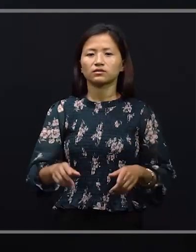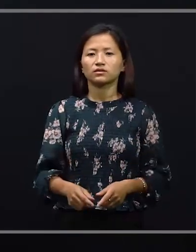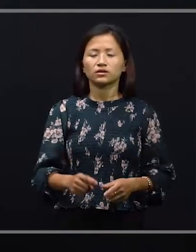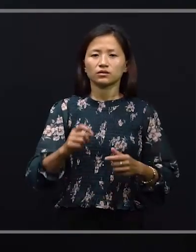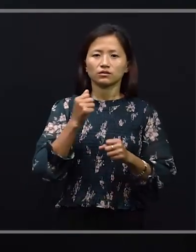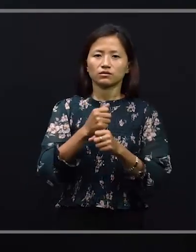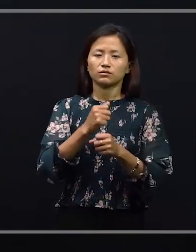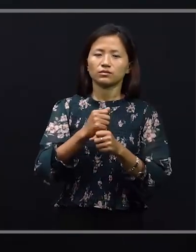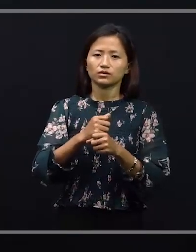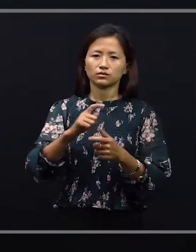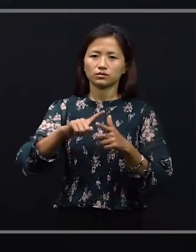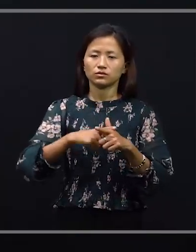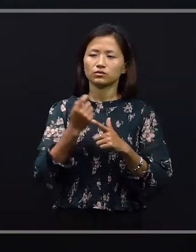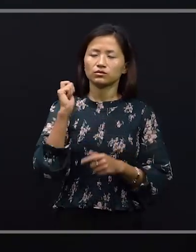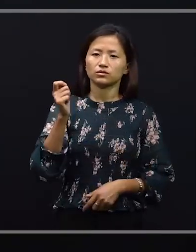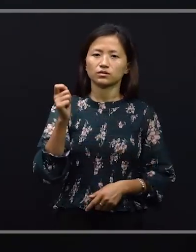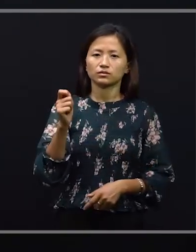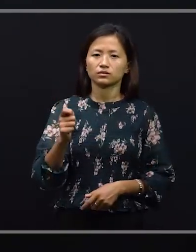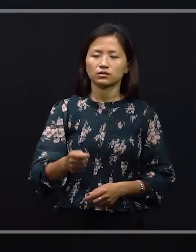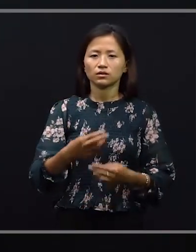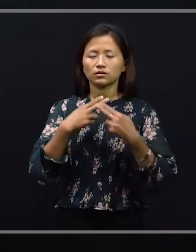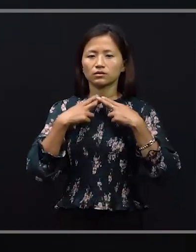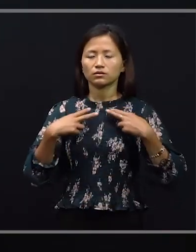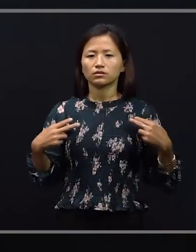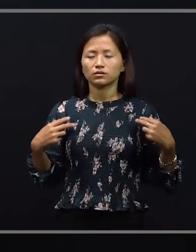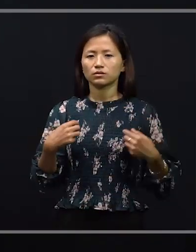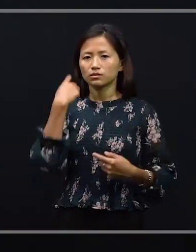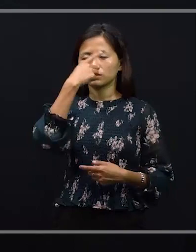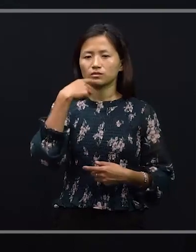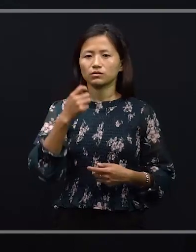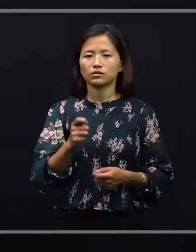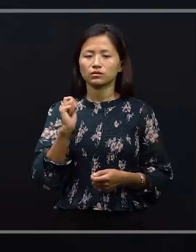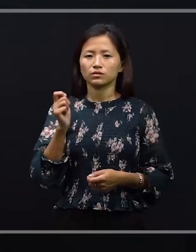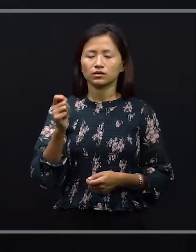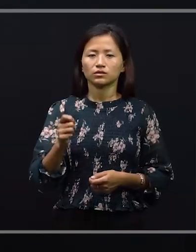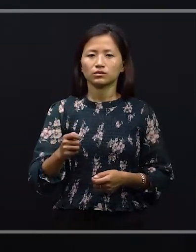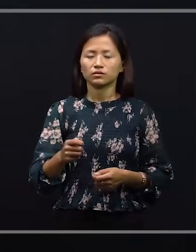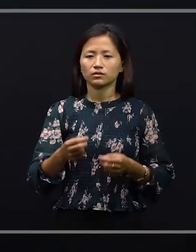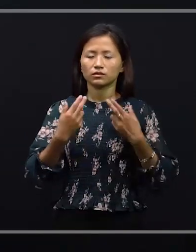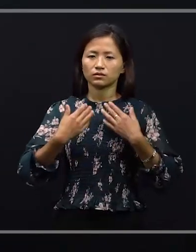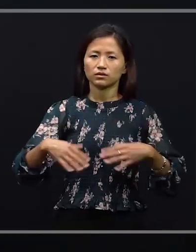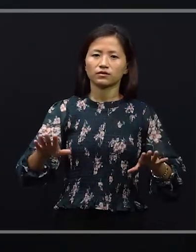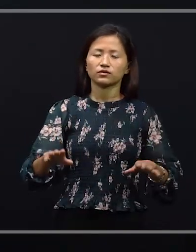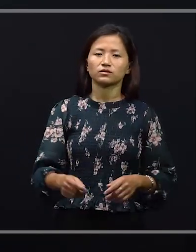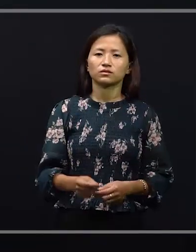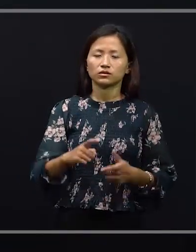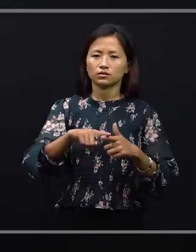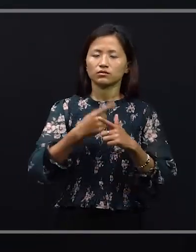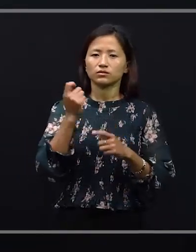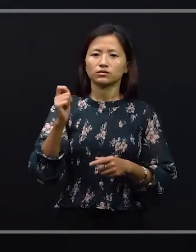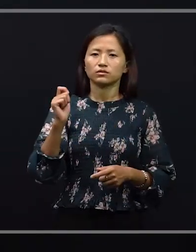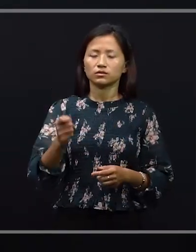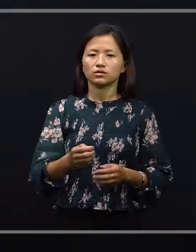jobs. Then those lawyers who were working in the court, British court, they also left their job. Then